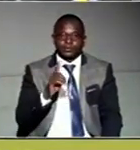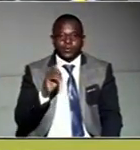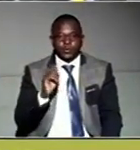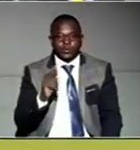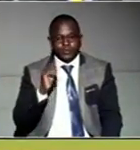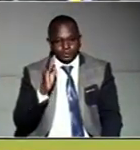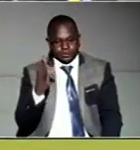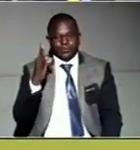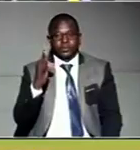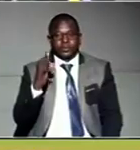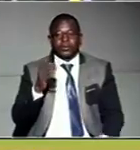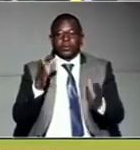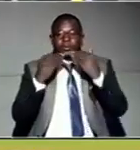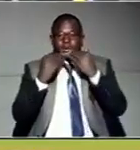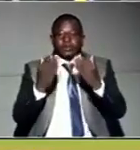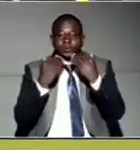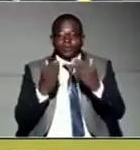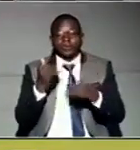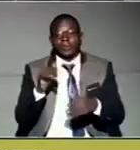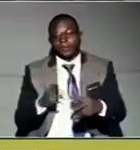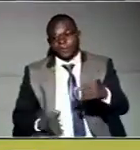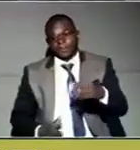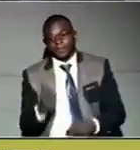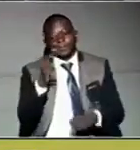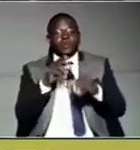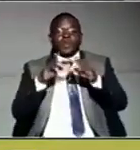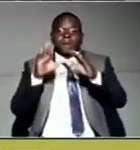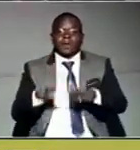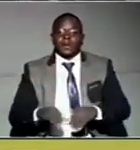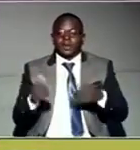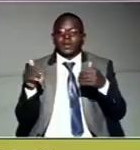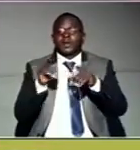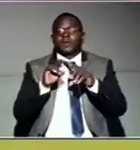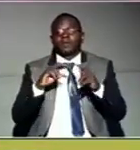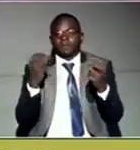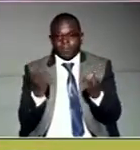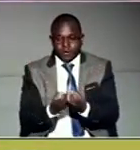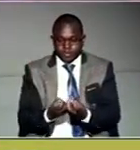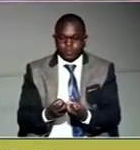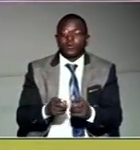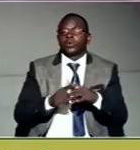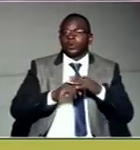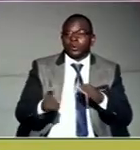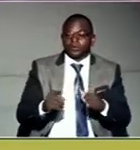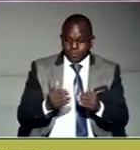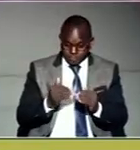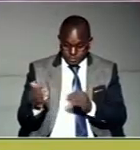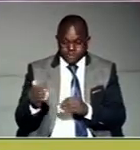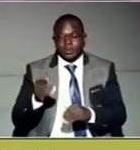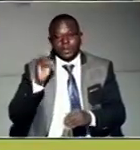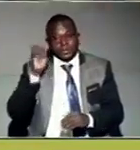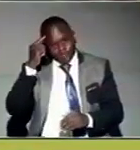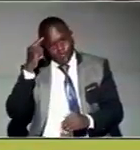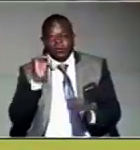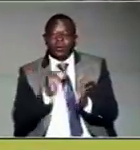1, 2, and 3. Thank you very much. The launch of the Parliamentary Forum on Refugees is the latest move by Government of Uganda to